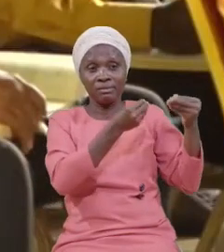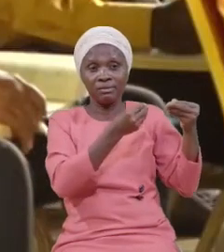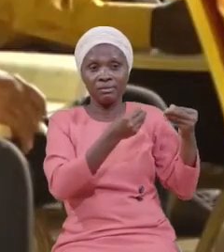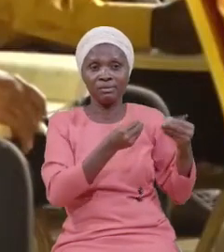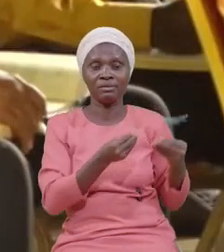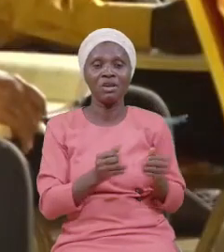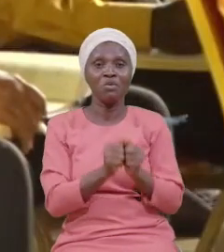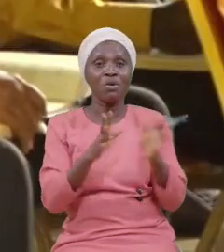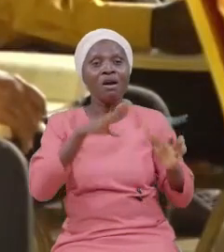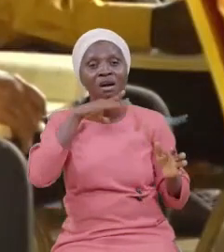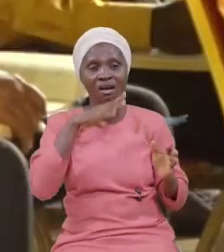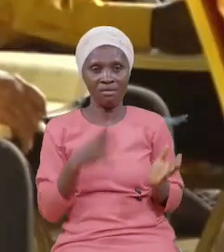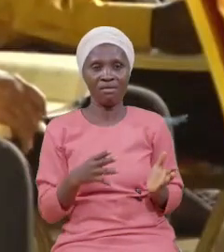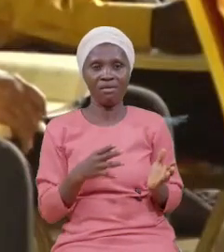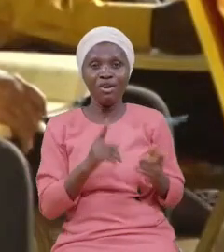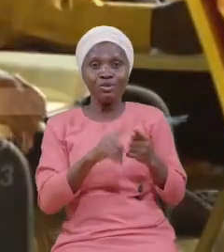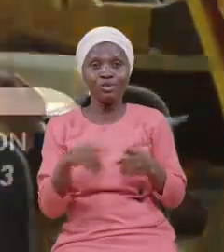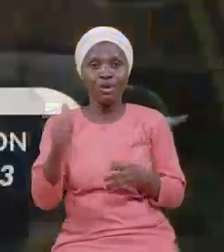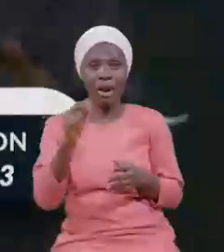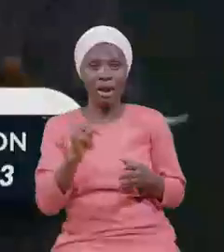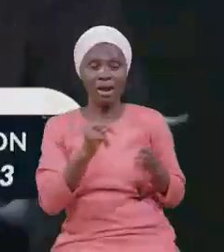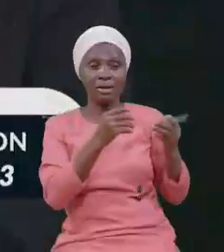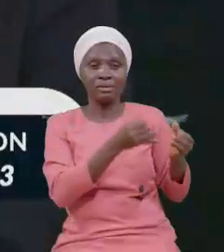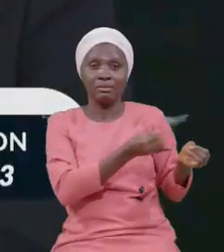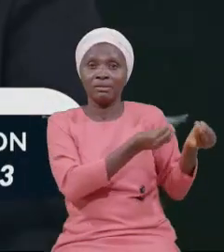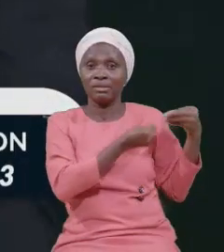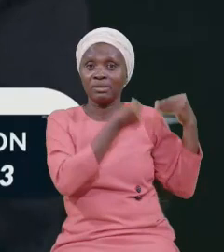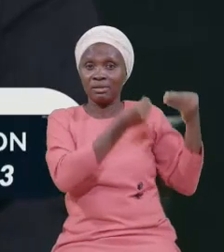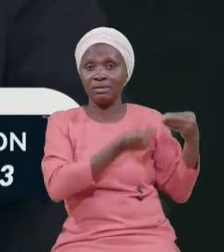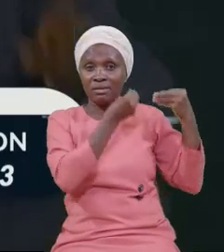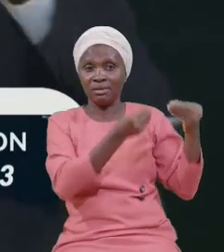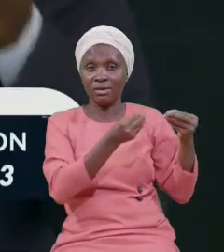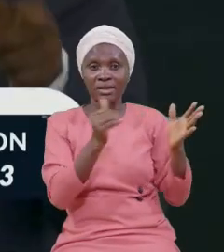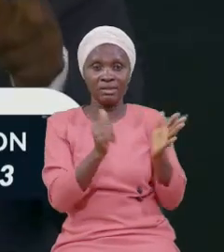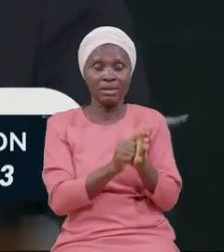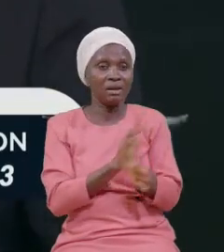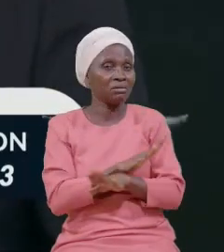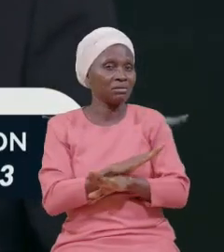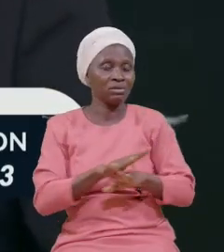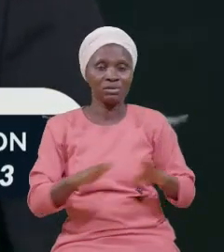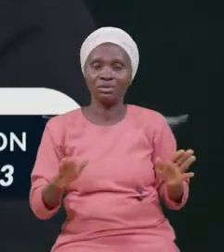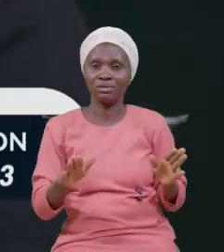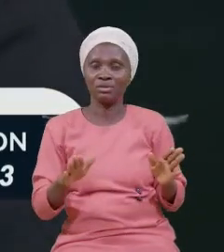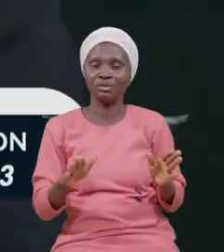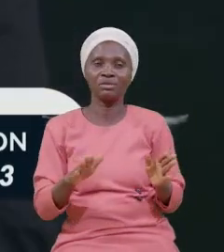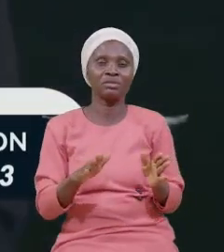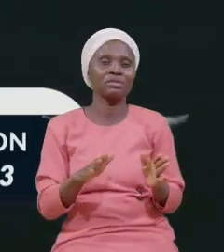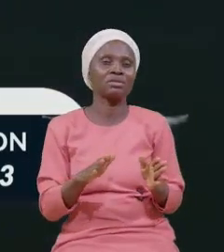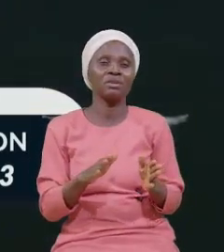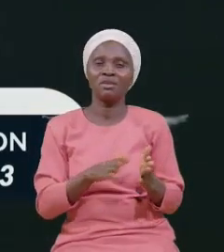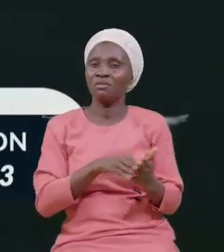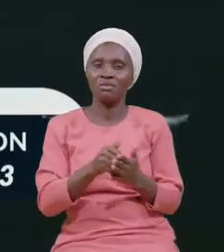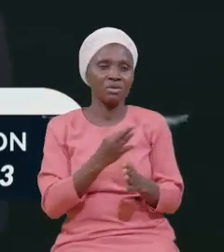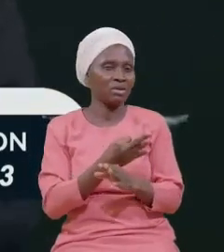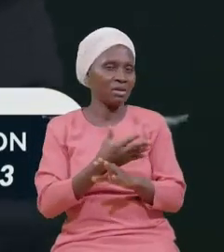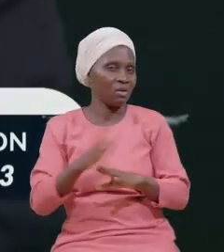undefiled, to an inheritance that fadeth not away, to an inheritance reserved in heaven